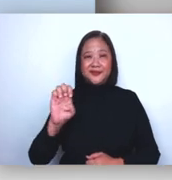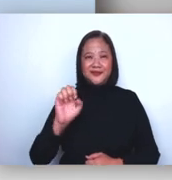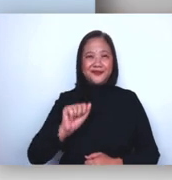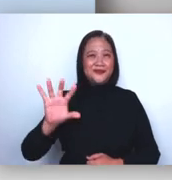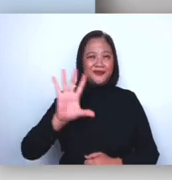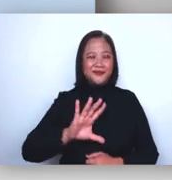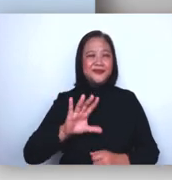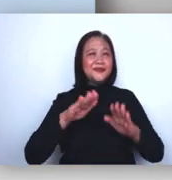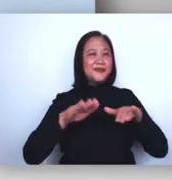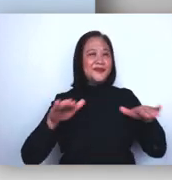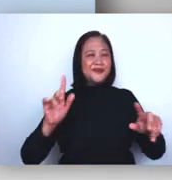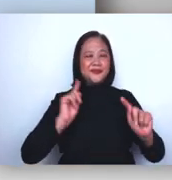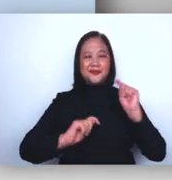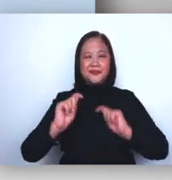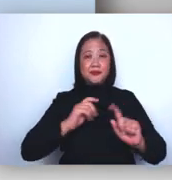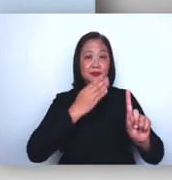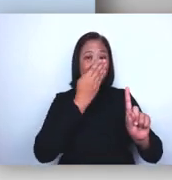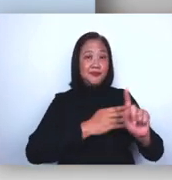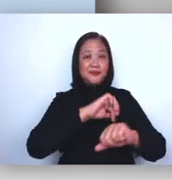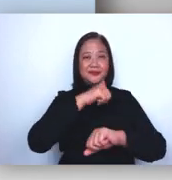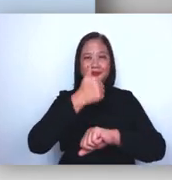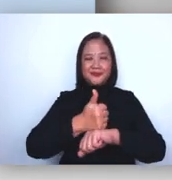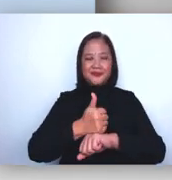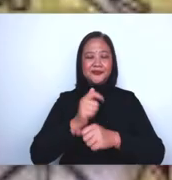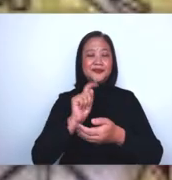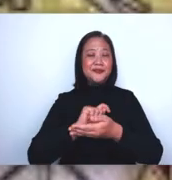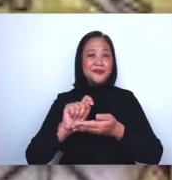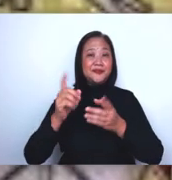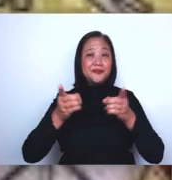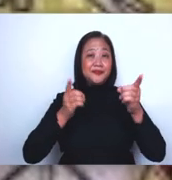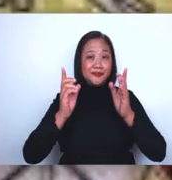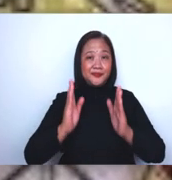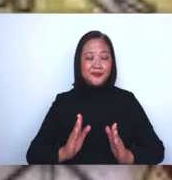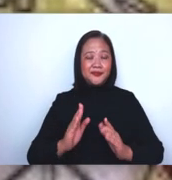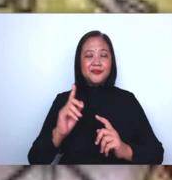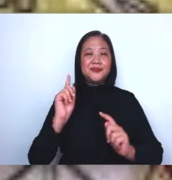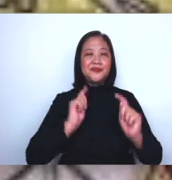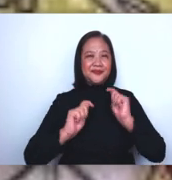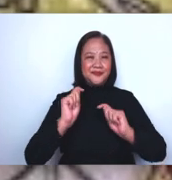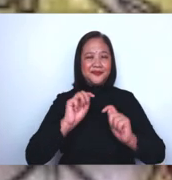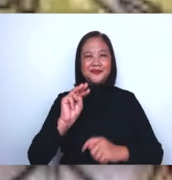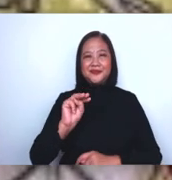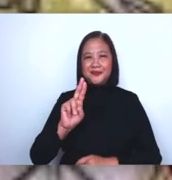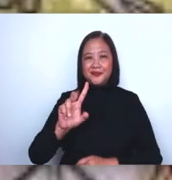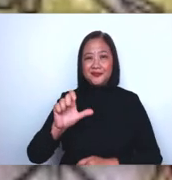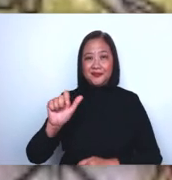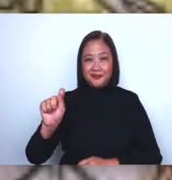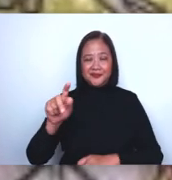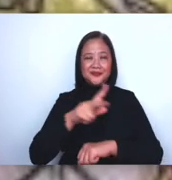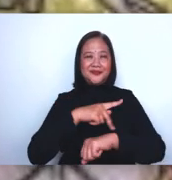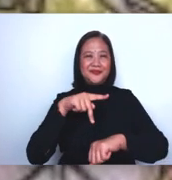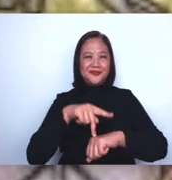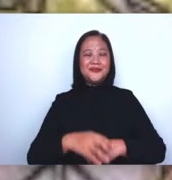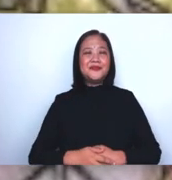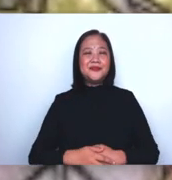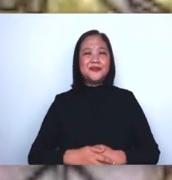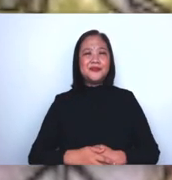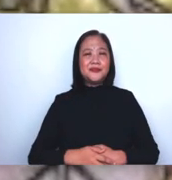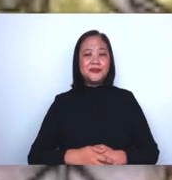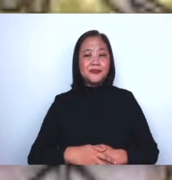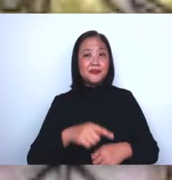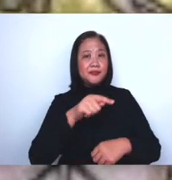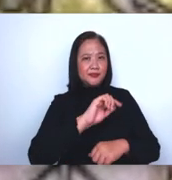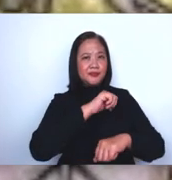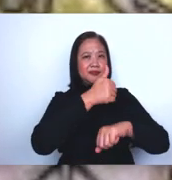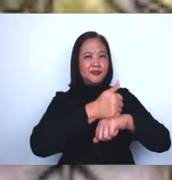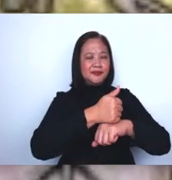Theater, she is the founder and playwright director of the Teatro Mulat ng Pilipinas, which has placed the